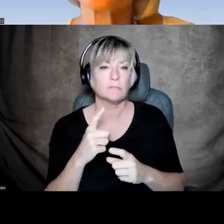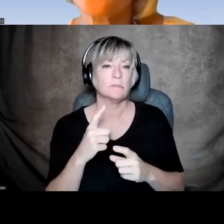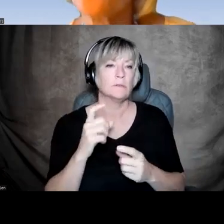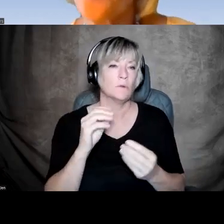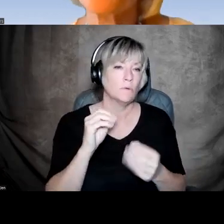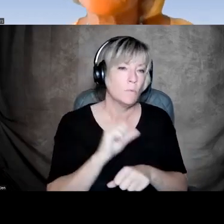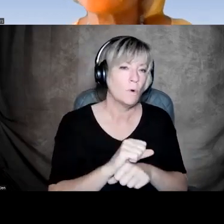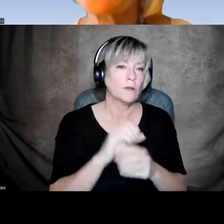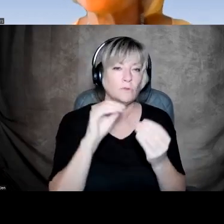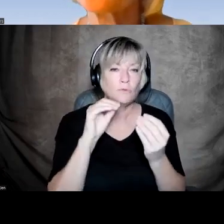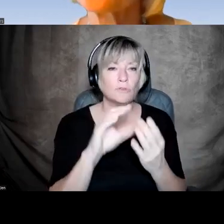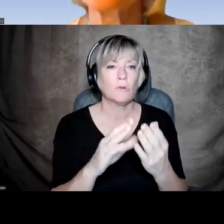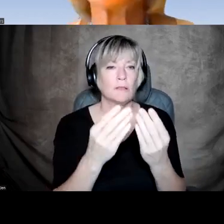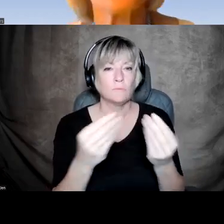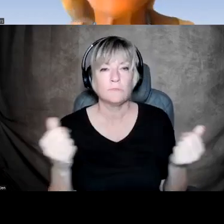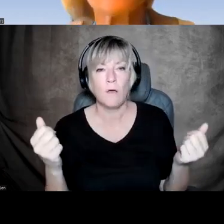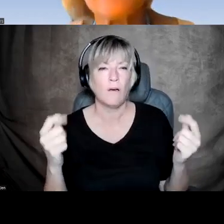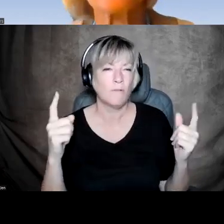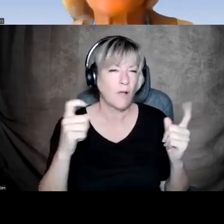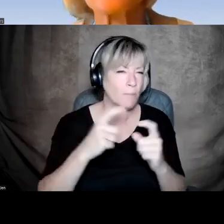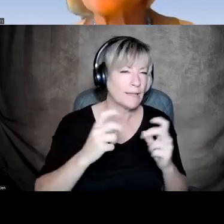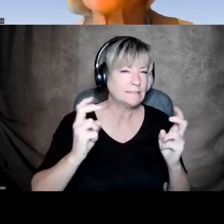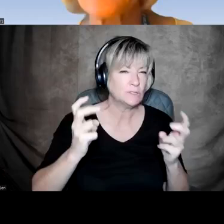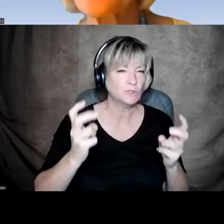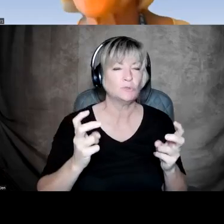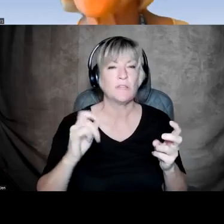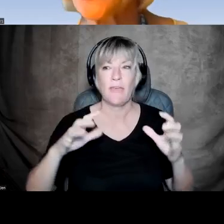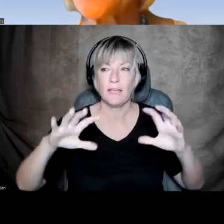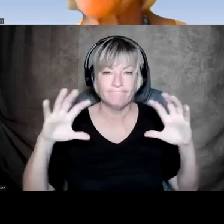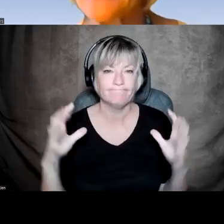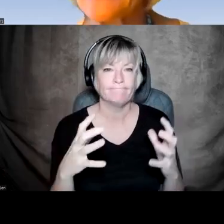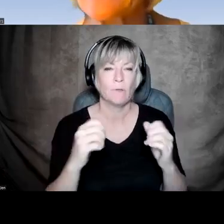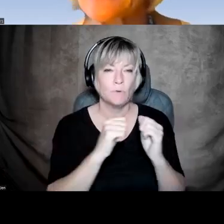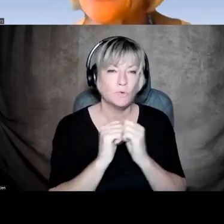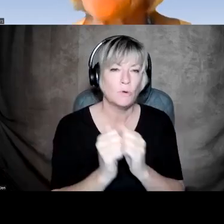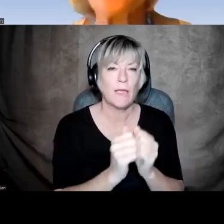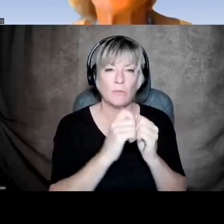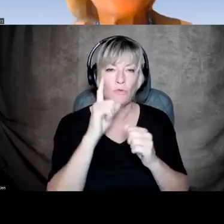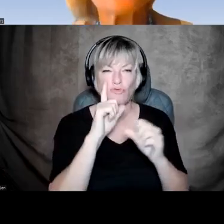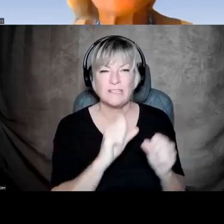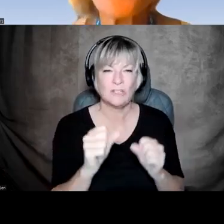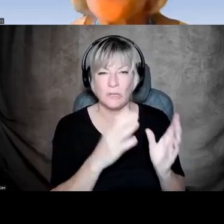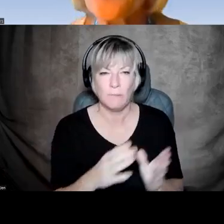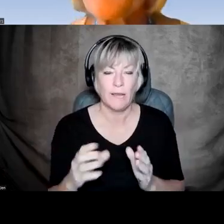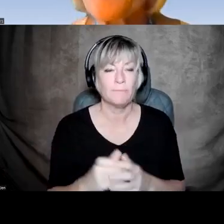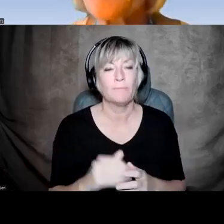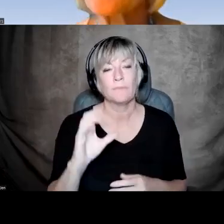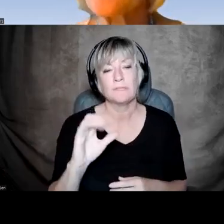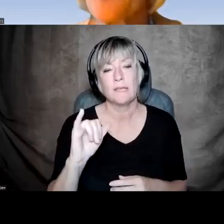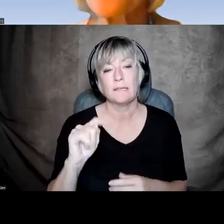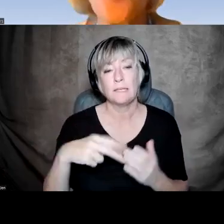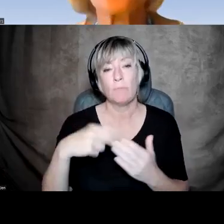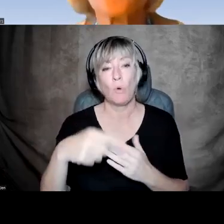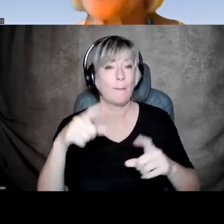address and resolve complex issues, and that collective together strategic planning. So the CIT program's mission